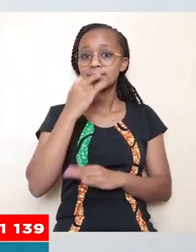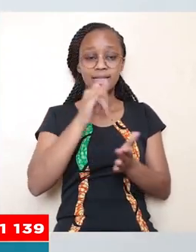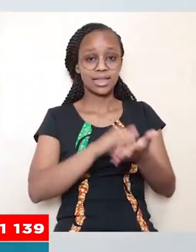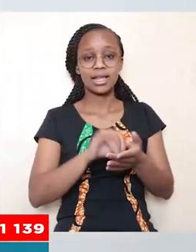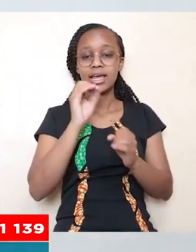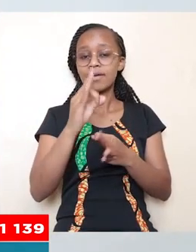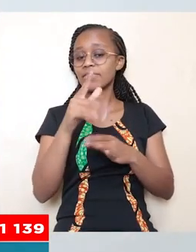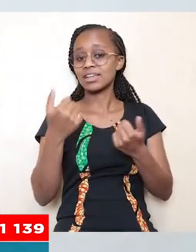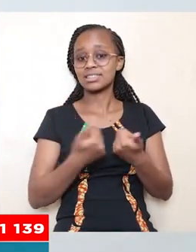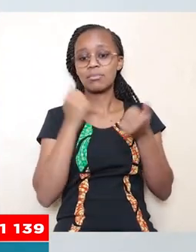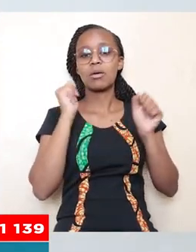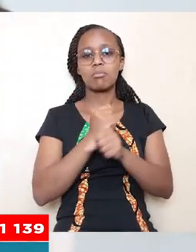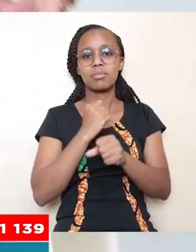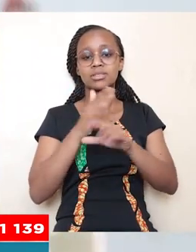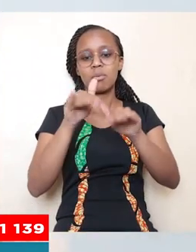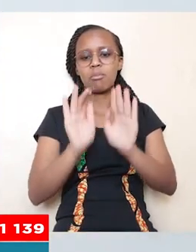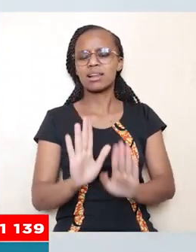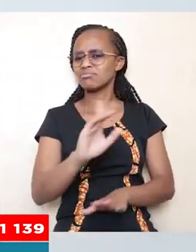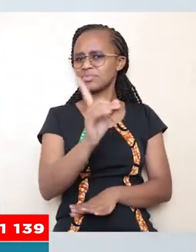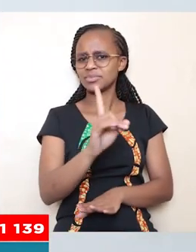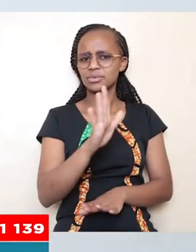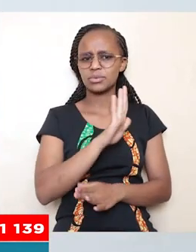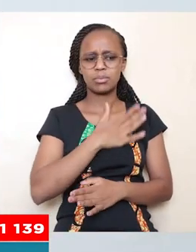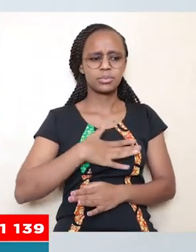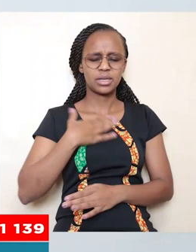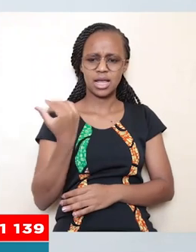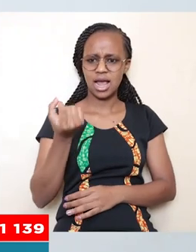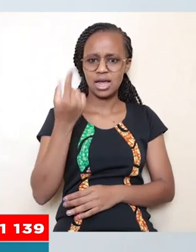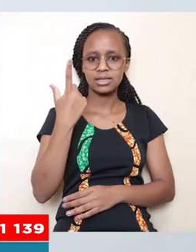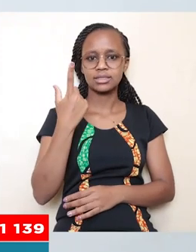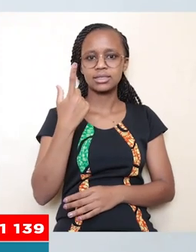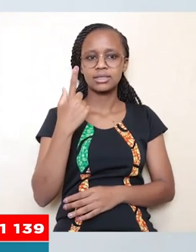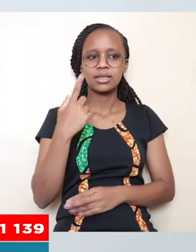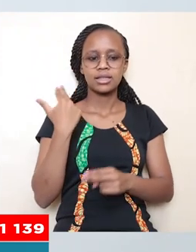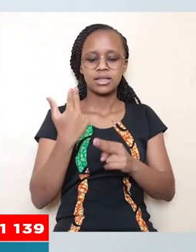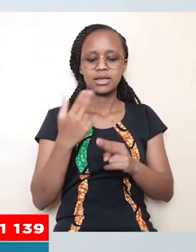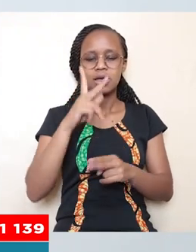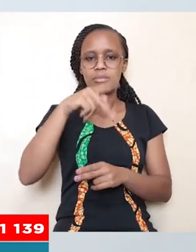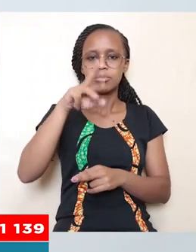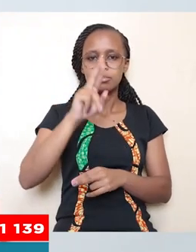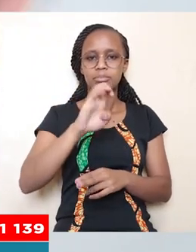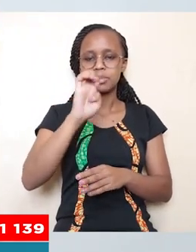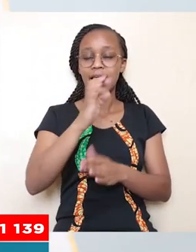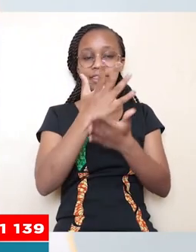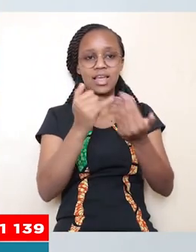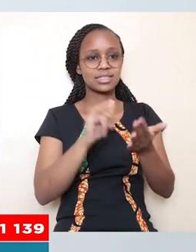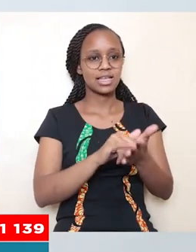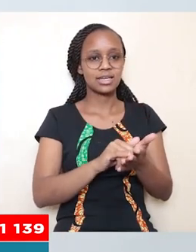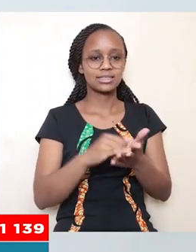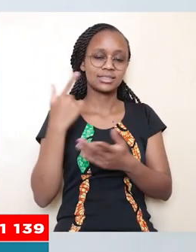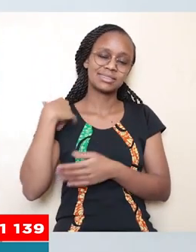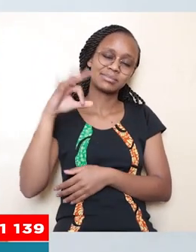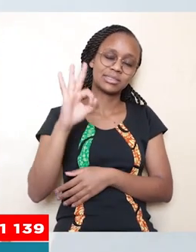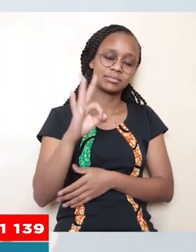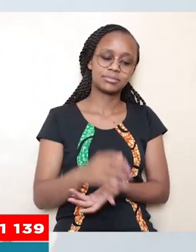that if this happened, you cannot bury this? Please understand that. These are called pre-existing cracks. Crack number